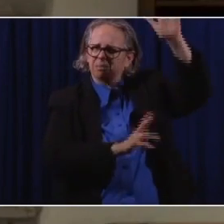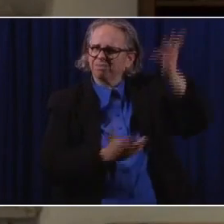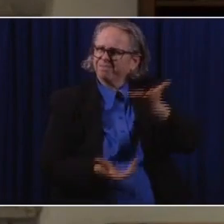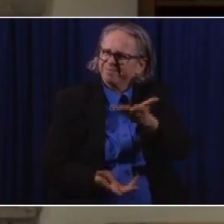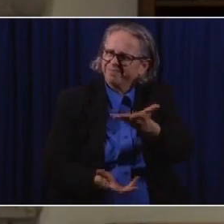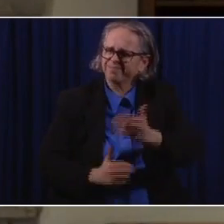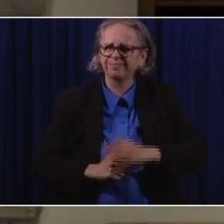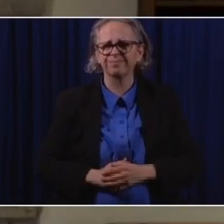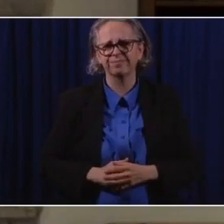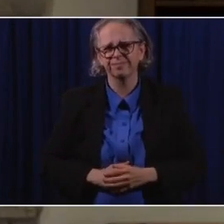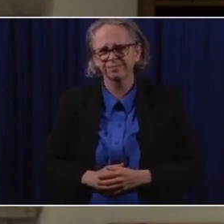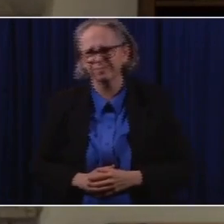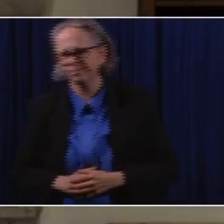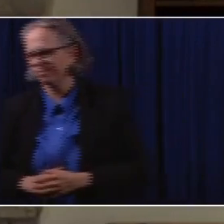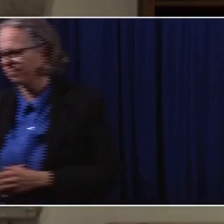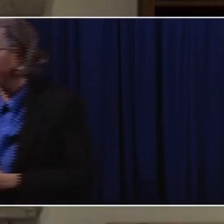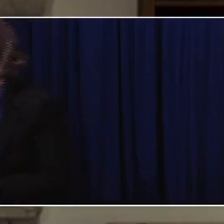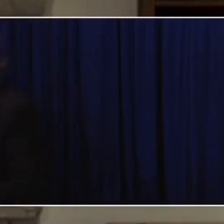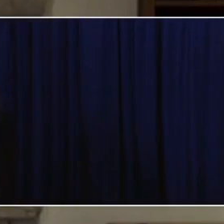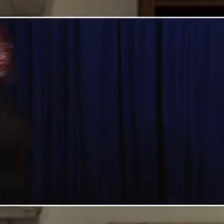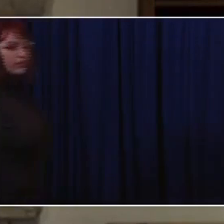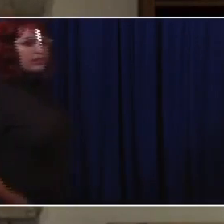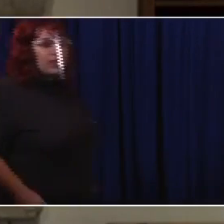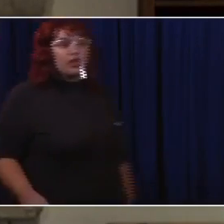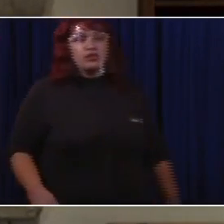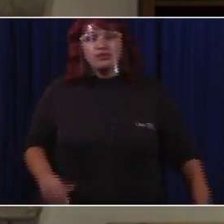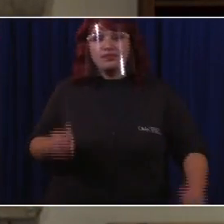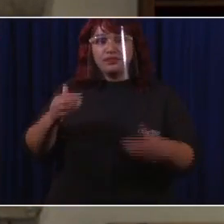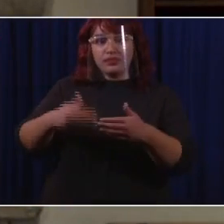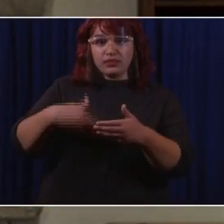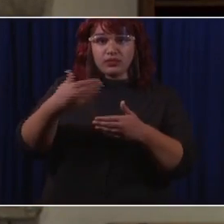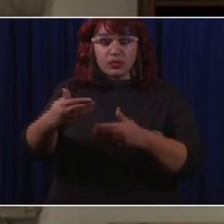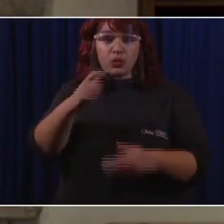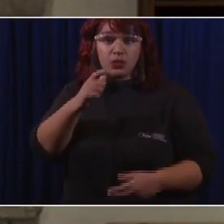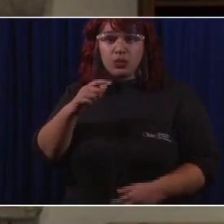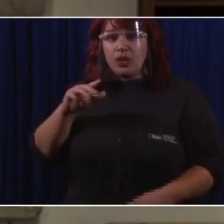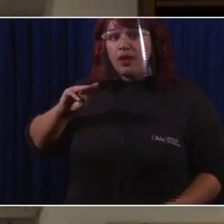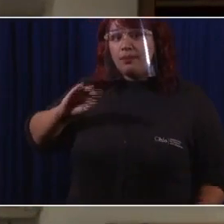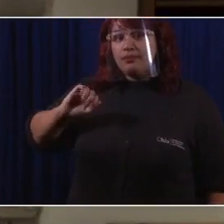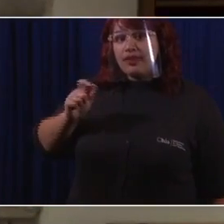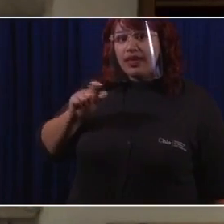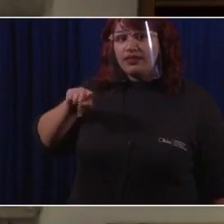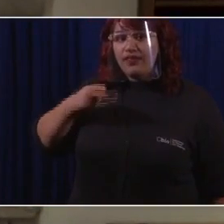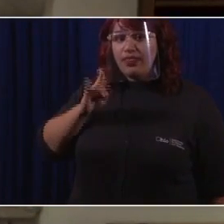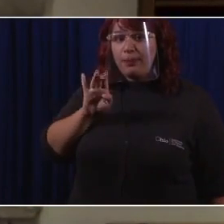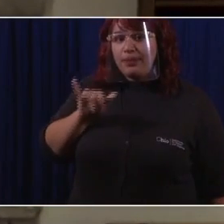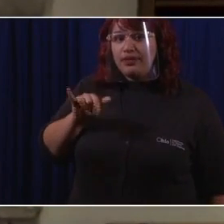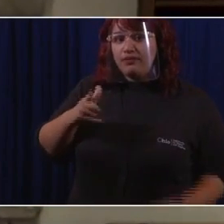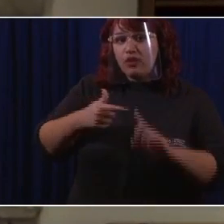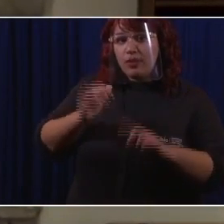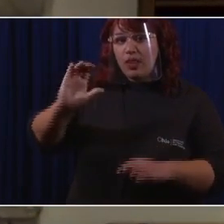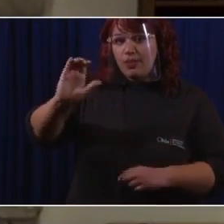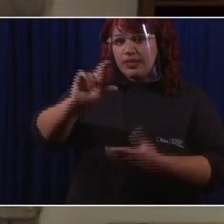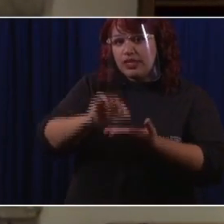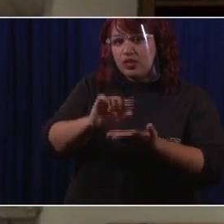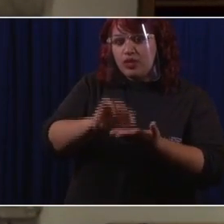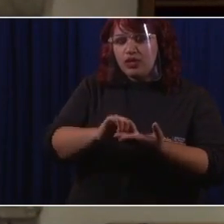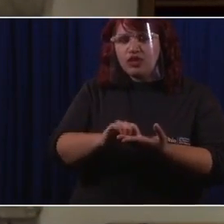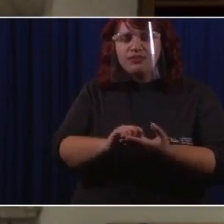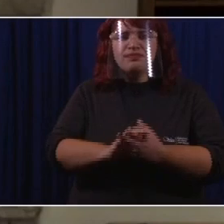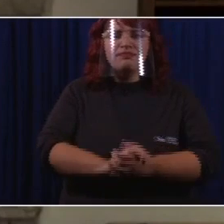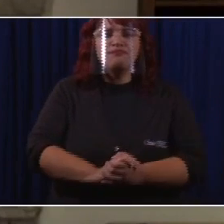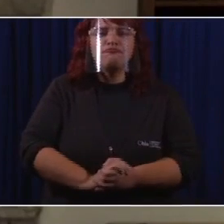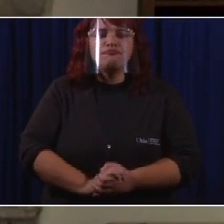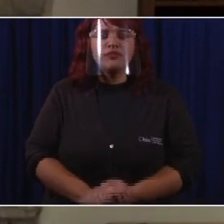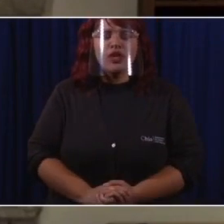Next question is from Max Philby at the Columbus Dispatch. Hey, Governor. Max. I wanted to